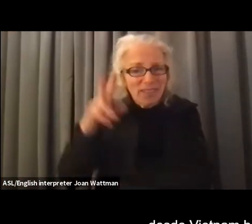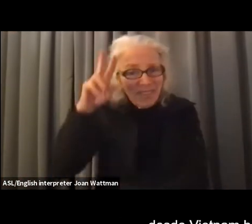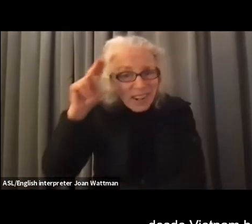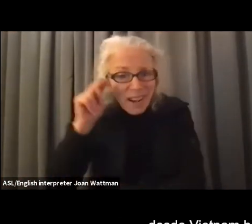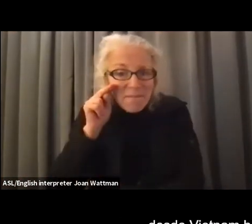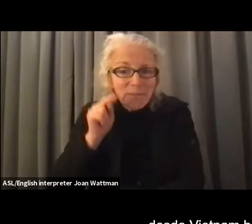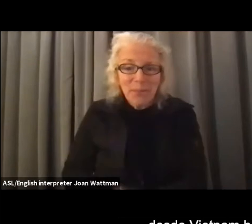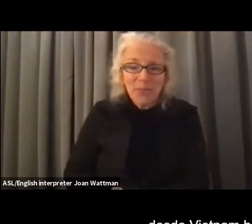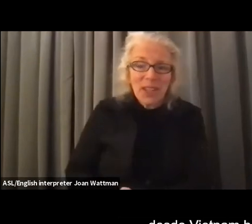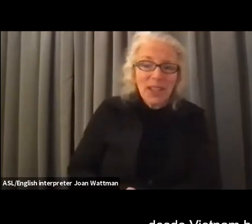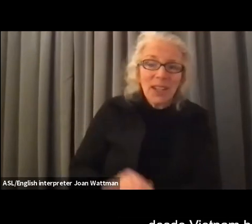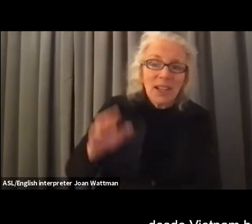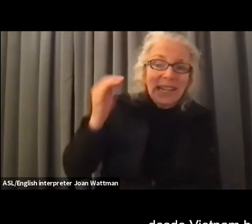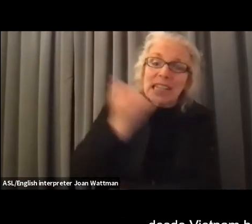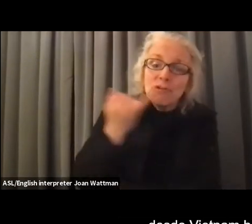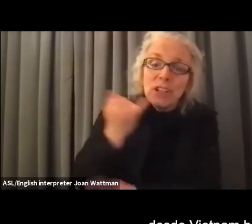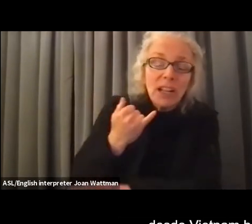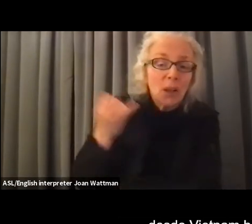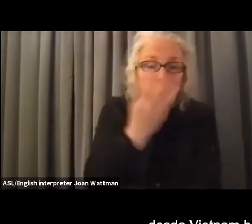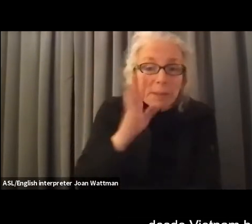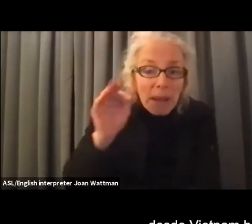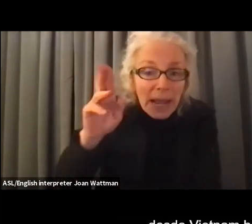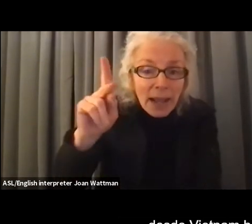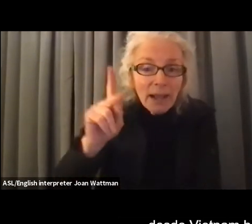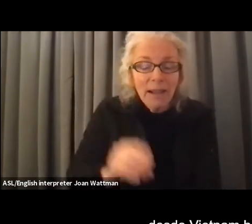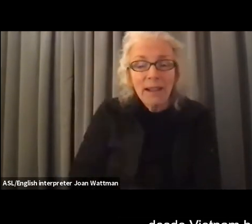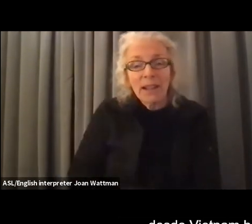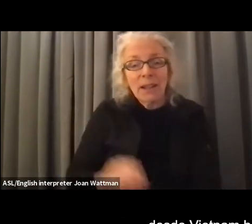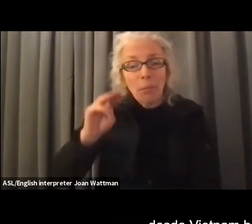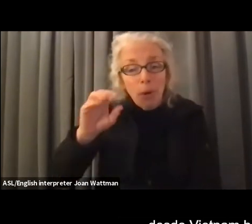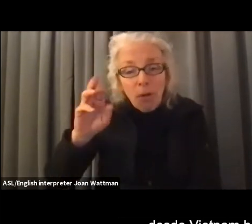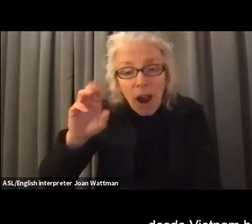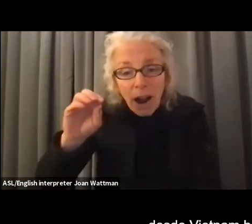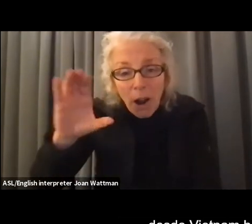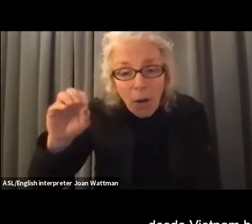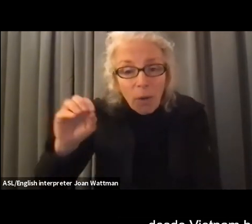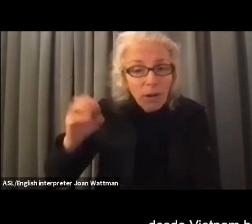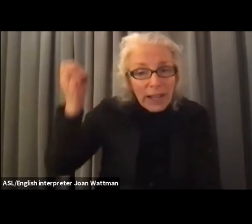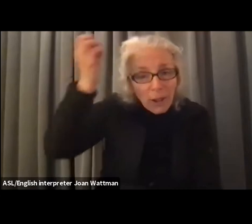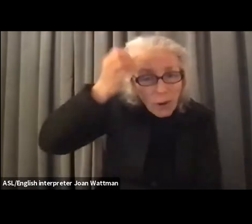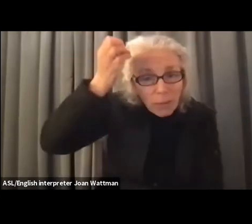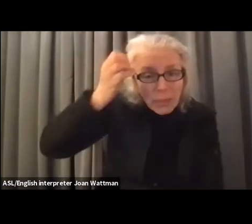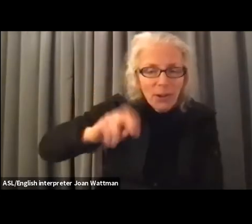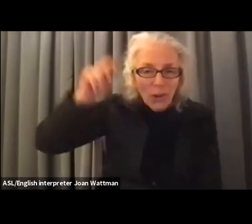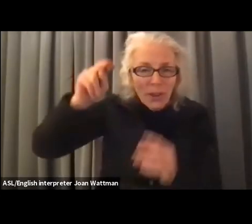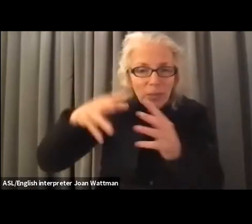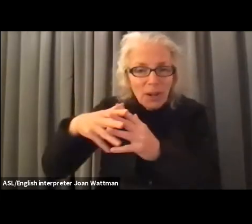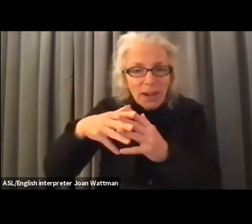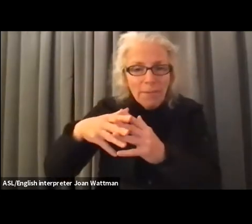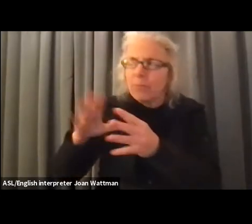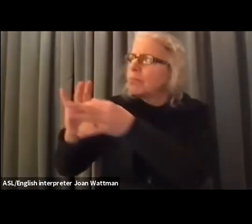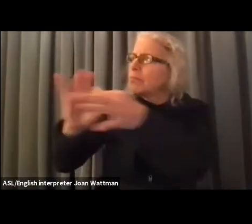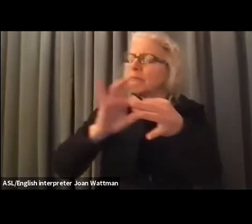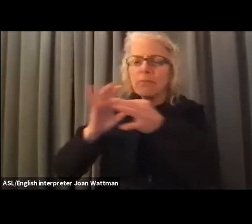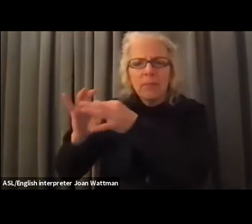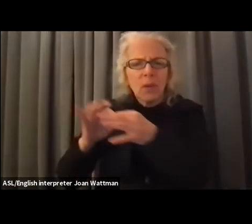to the West Bank and Morocco, from India and Pakistan to Europe and North America. Their only bond is a